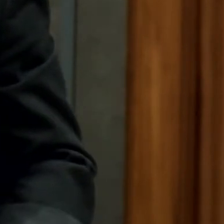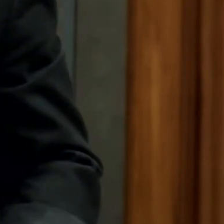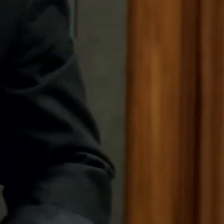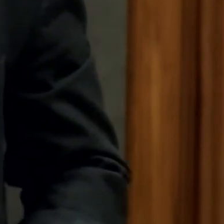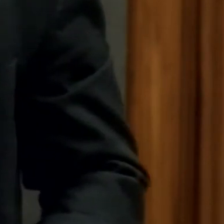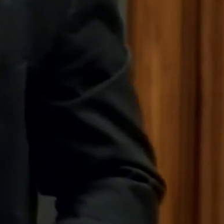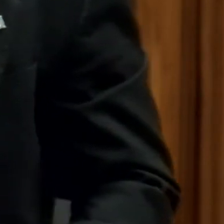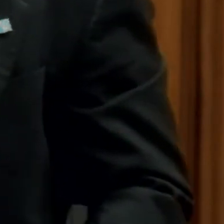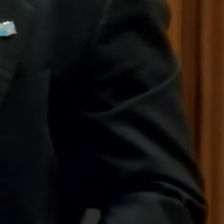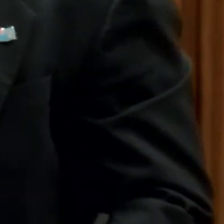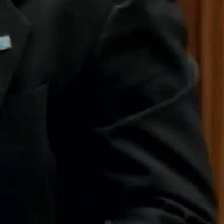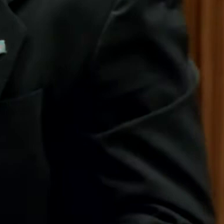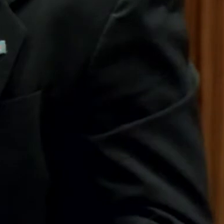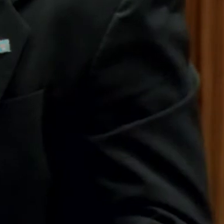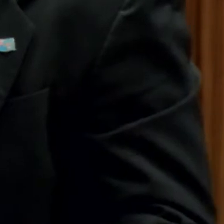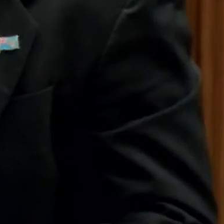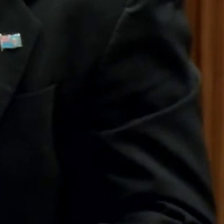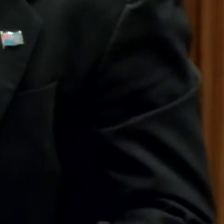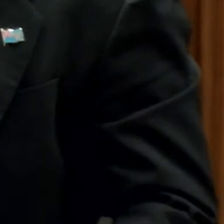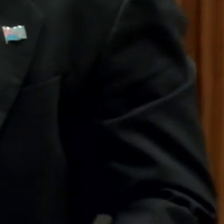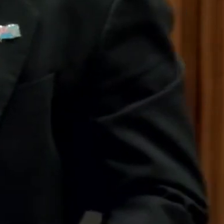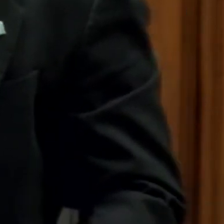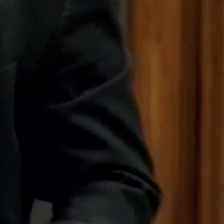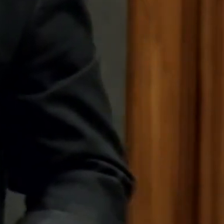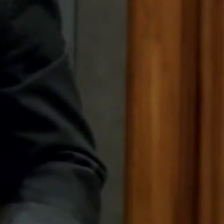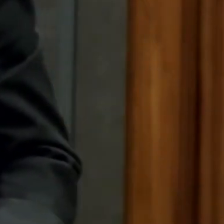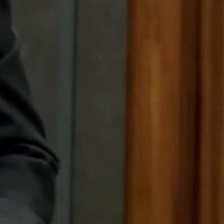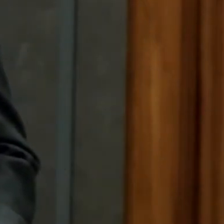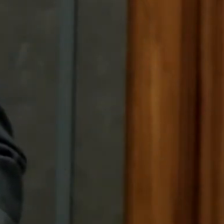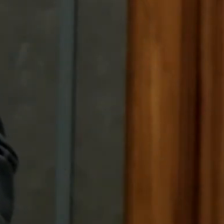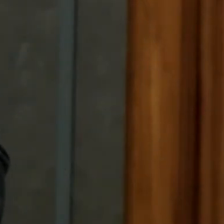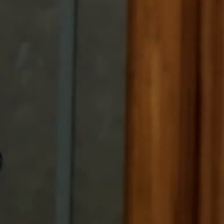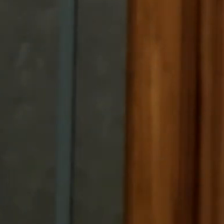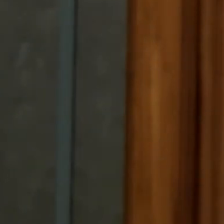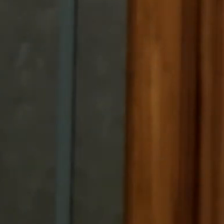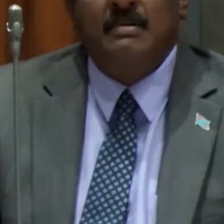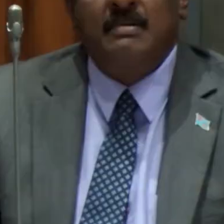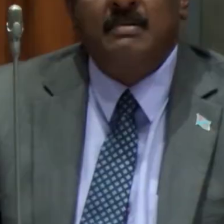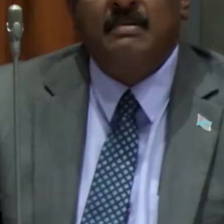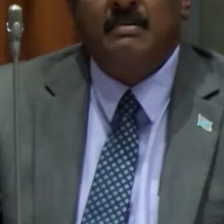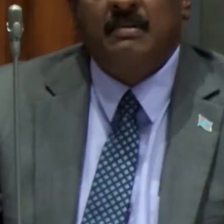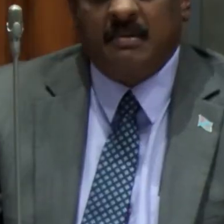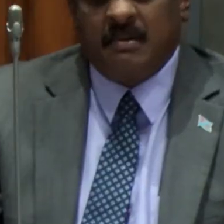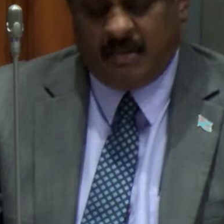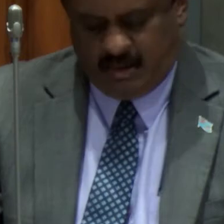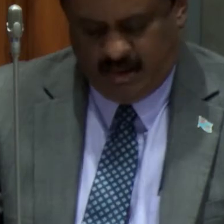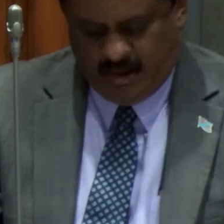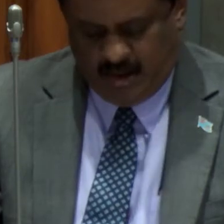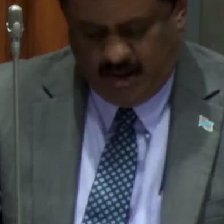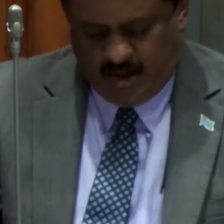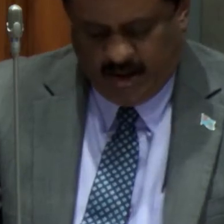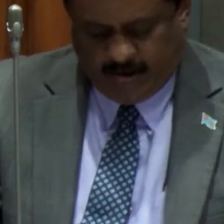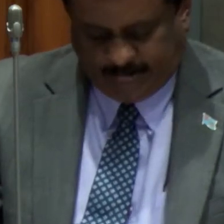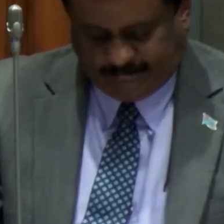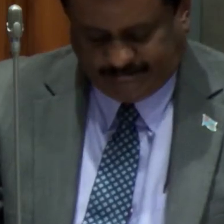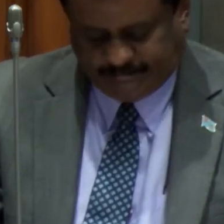locked in at the 180-degree meridian. And these climate-sensitive diseases will continue to be with us.